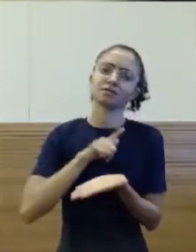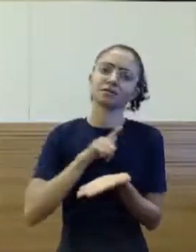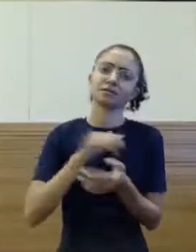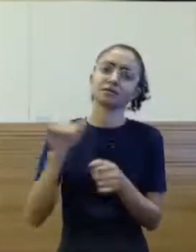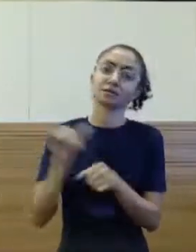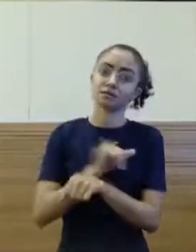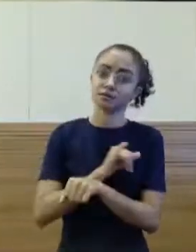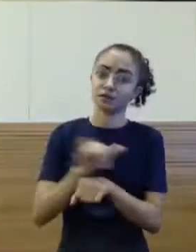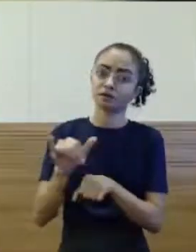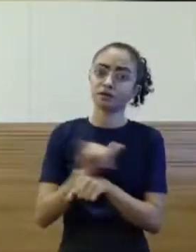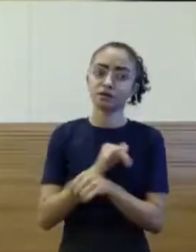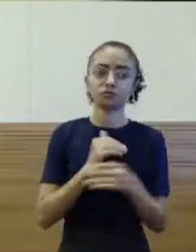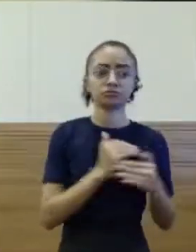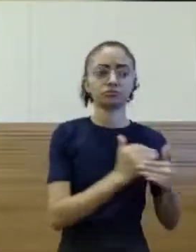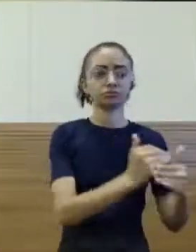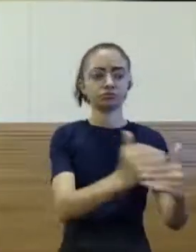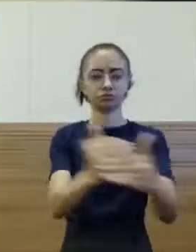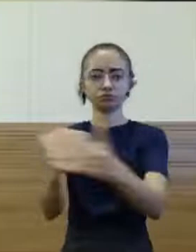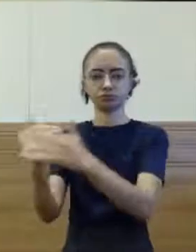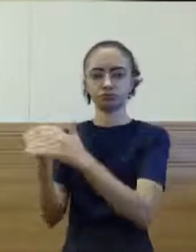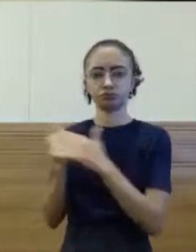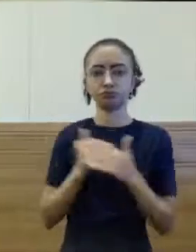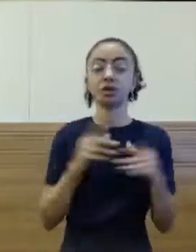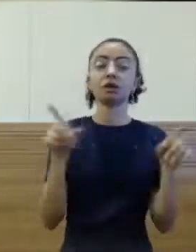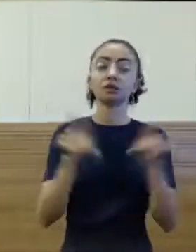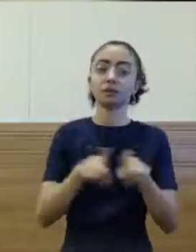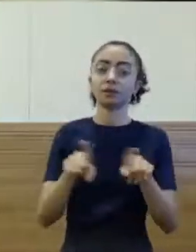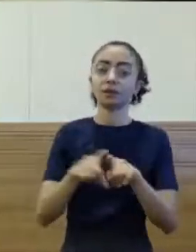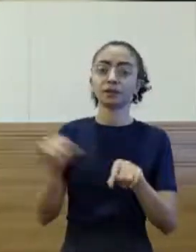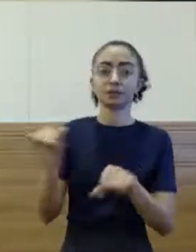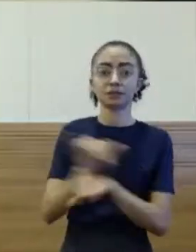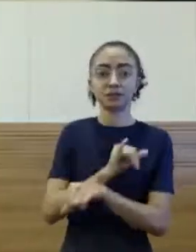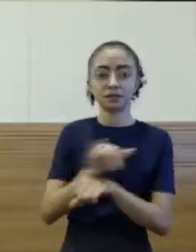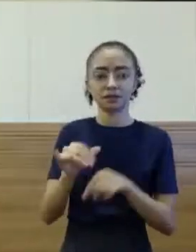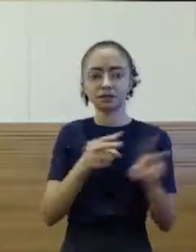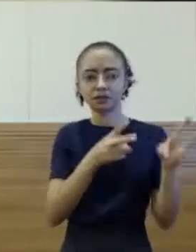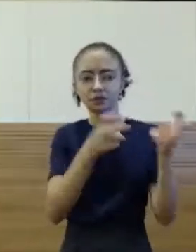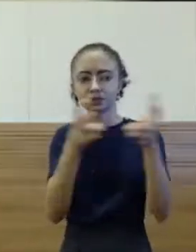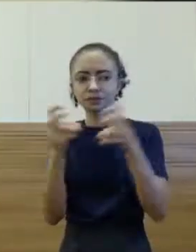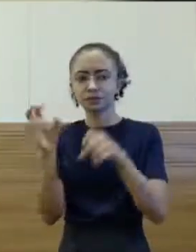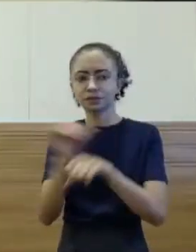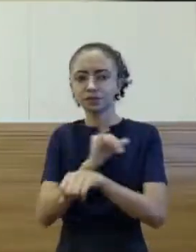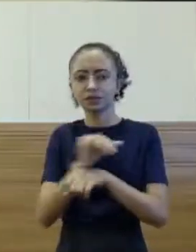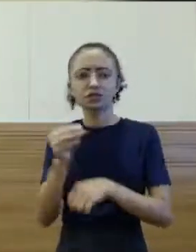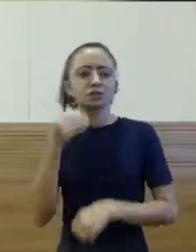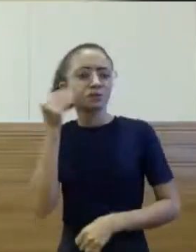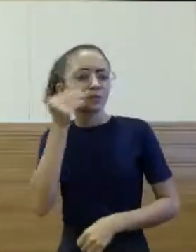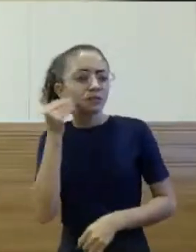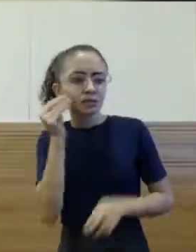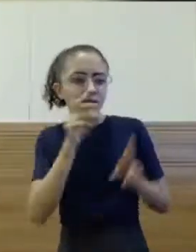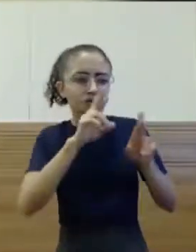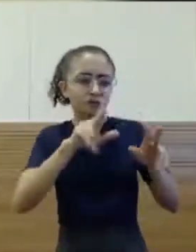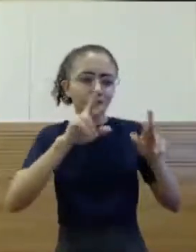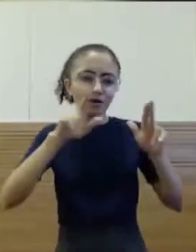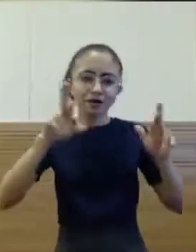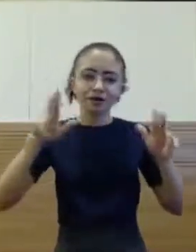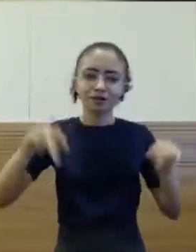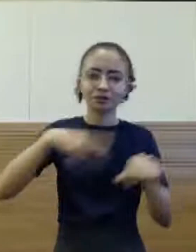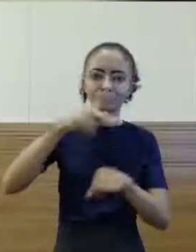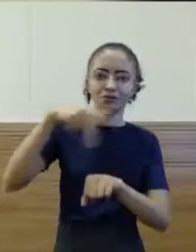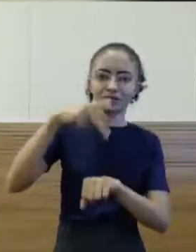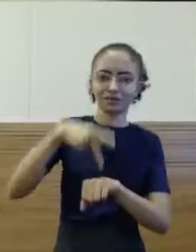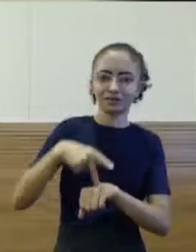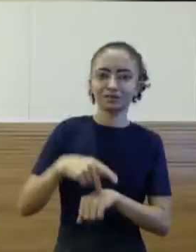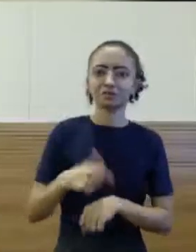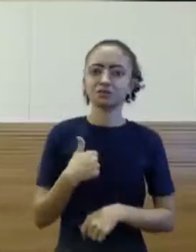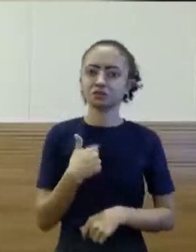well, there are great strategies that are common to all of them, but it was possible to identify some different experiences in